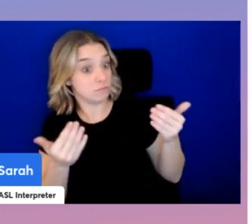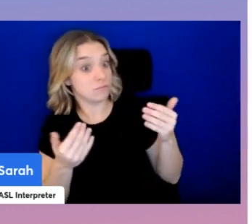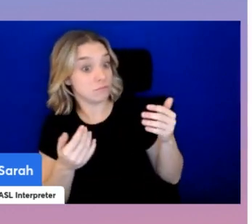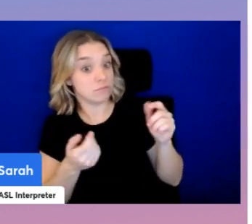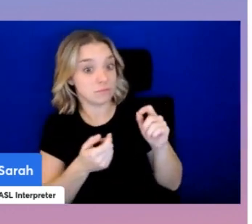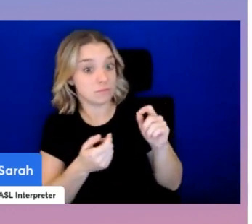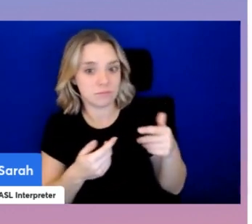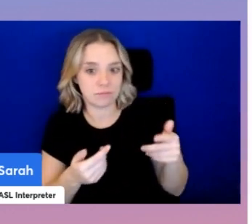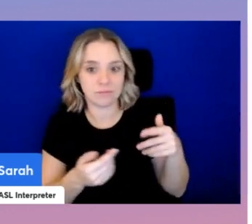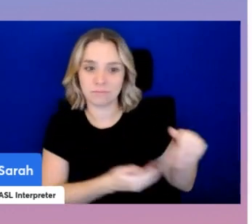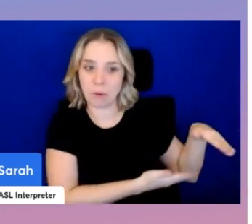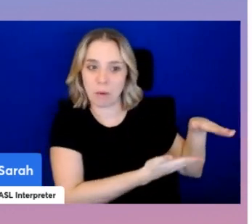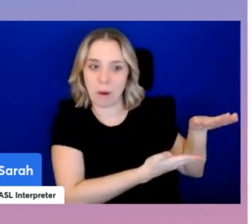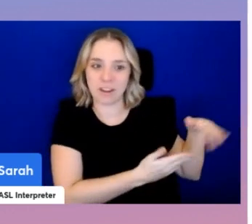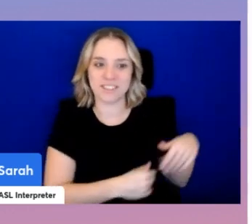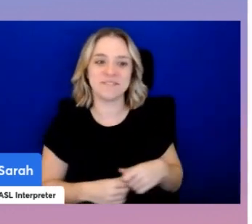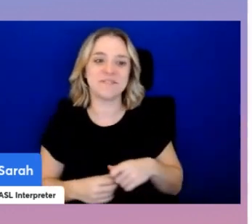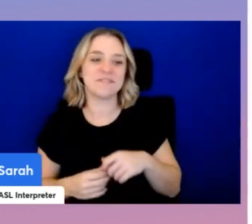apply.